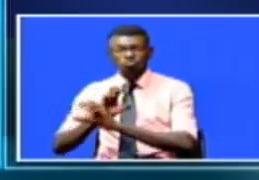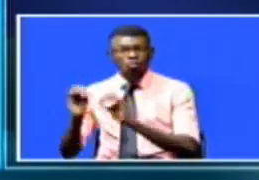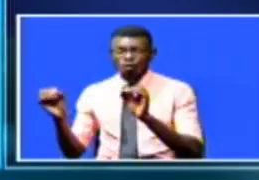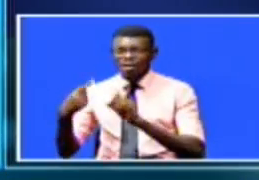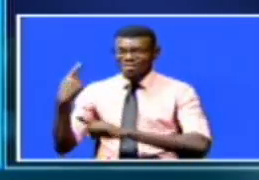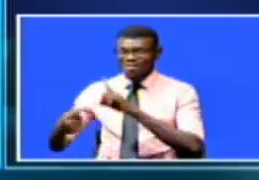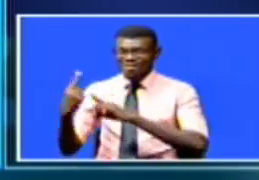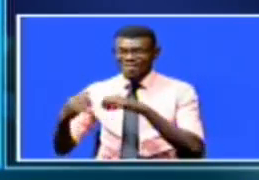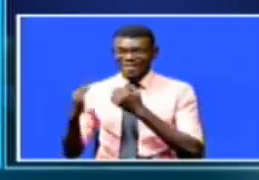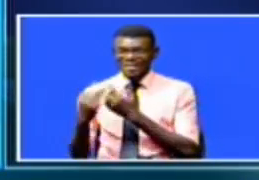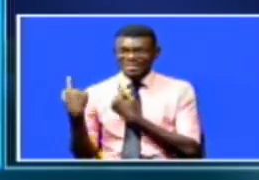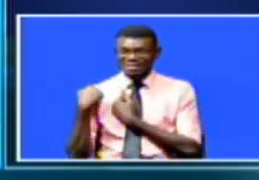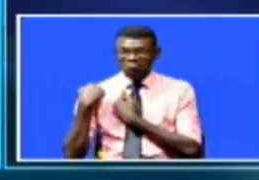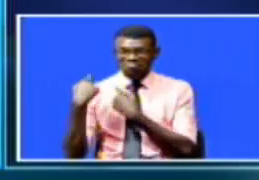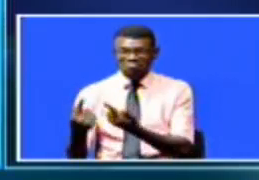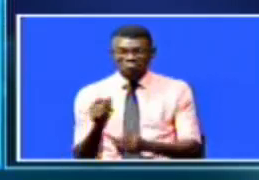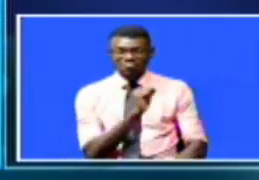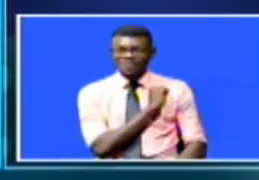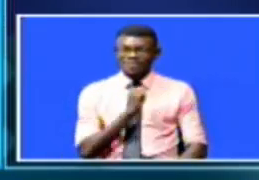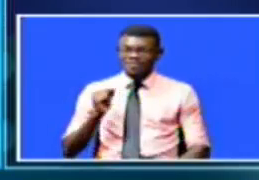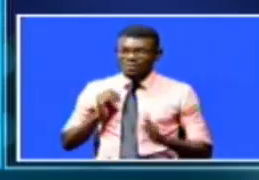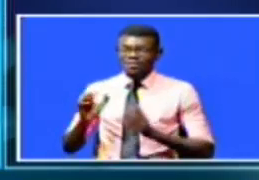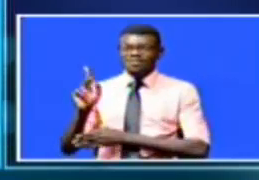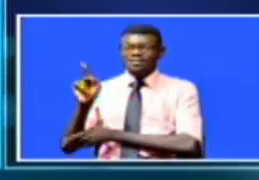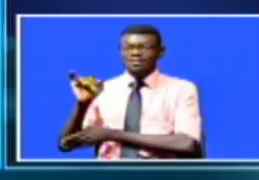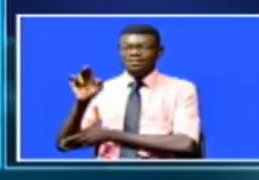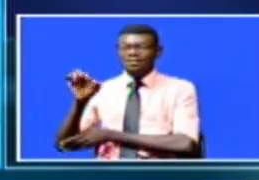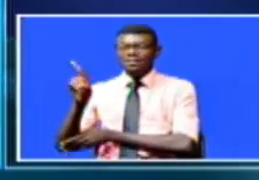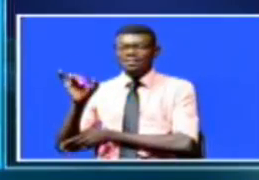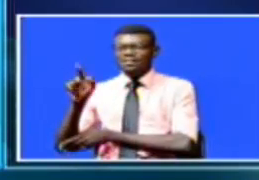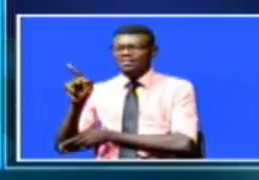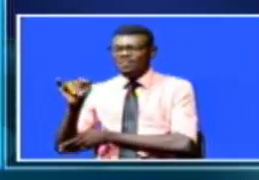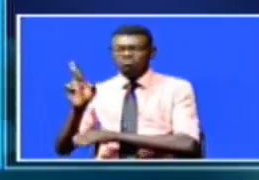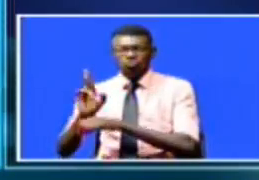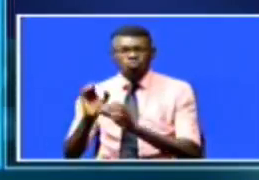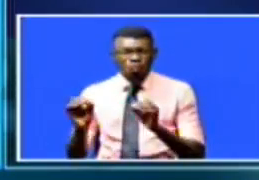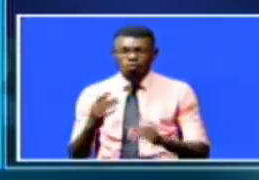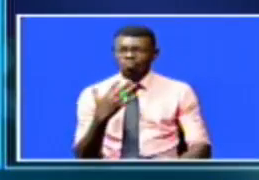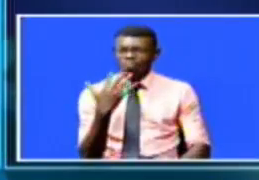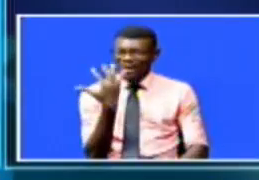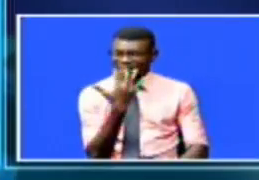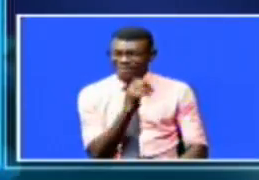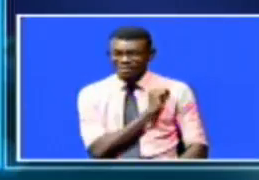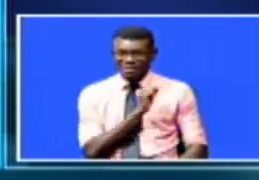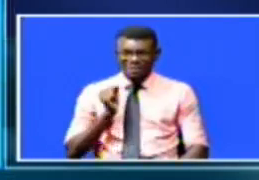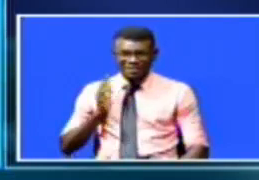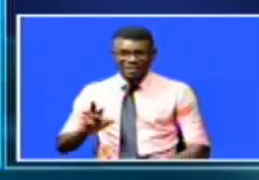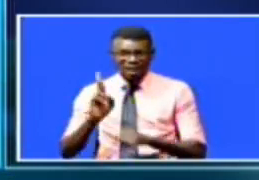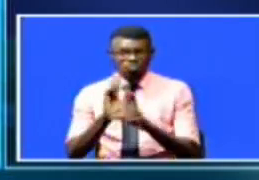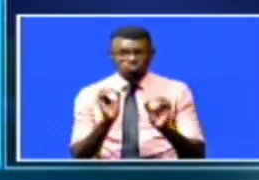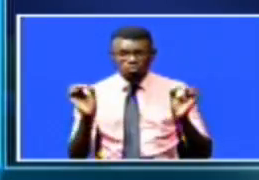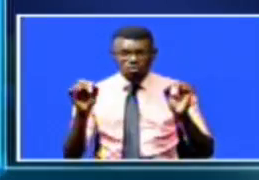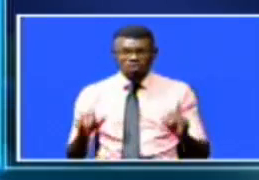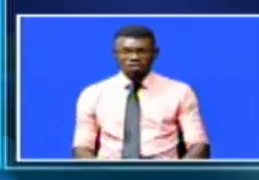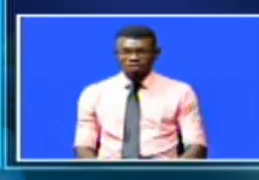8 years. Senator Kindiki never used it. Senator Murkomen has not used it. And also, given the fact that the